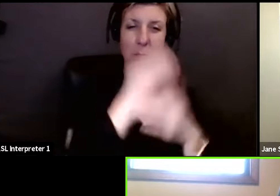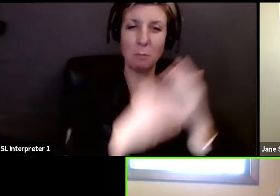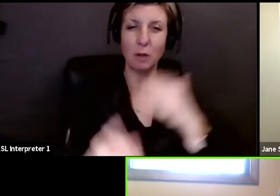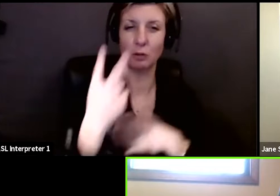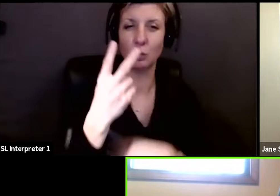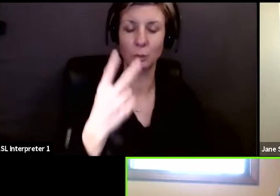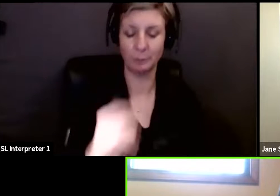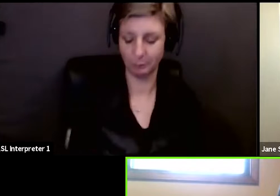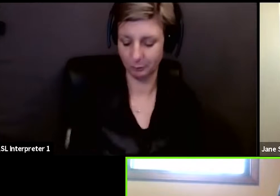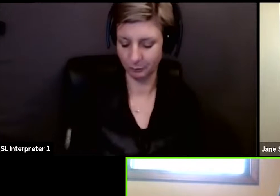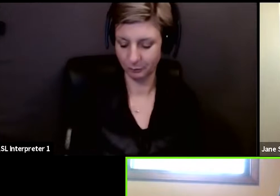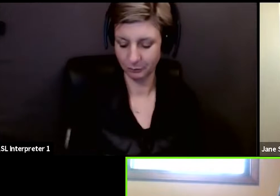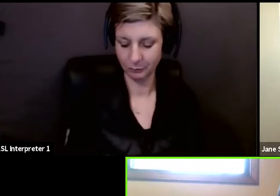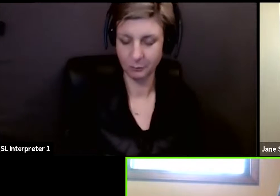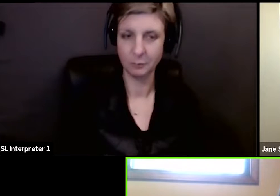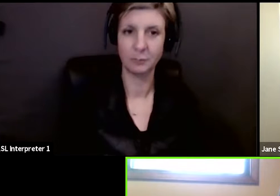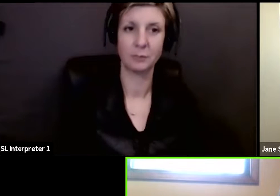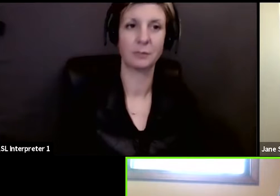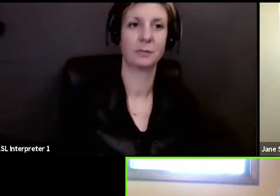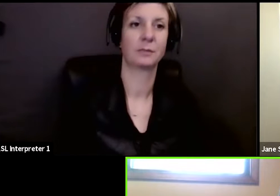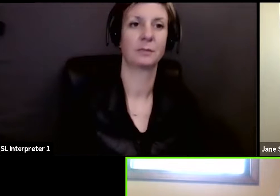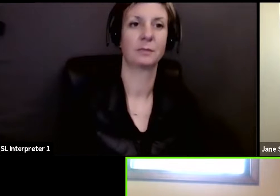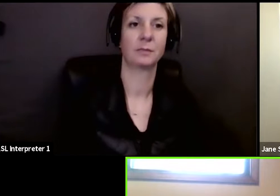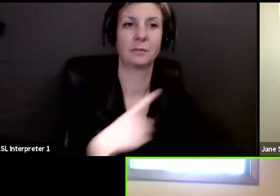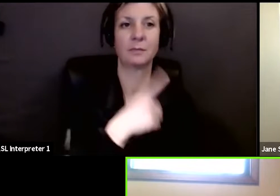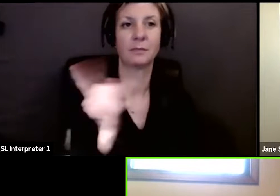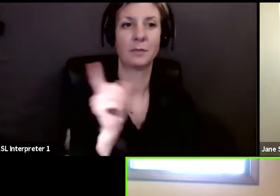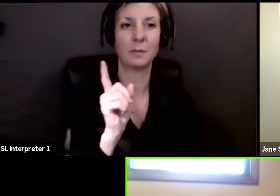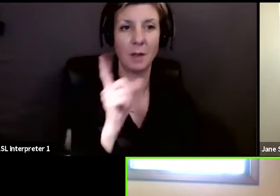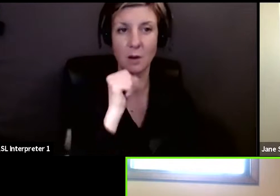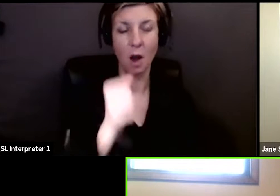Everyone in involuntary inpatient wants a tattoo design.